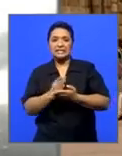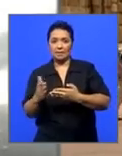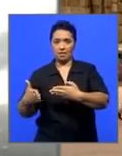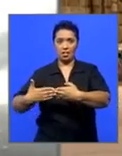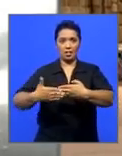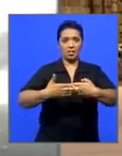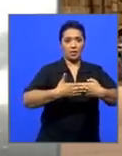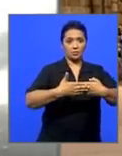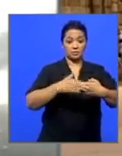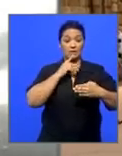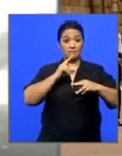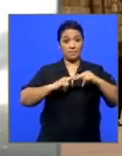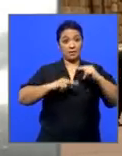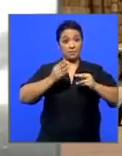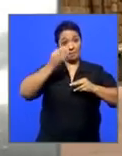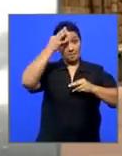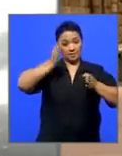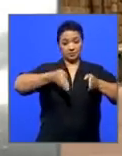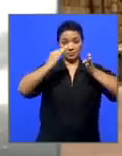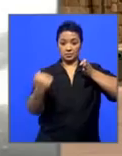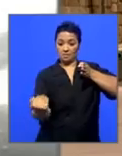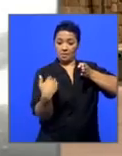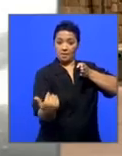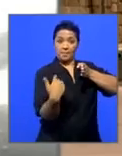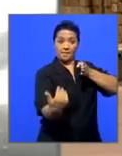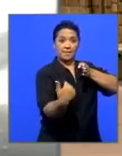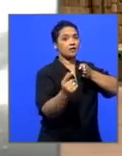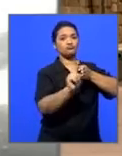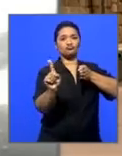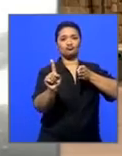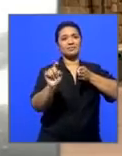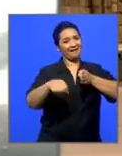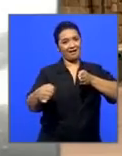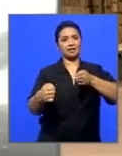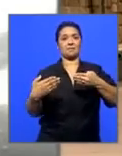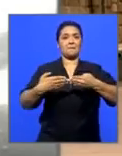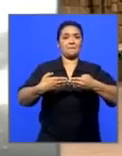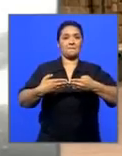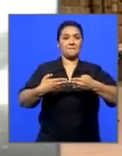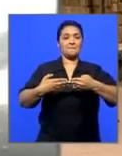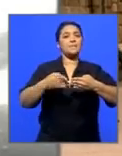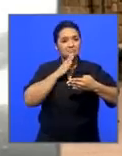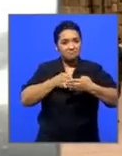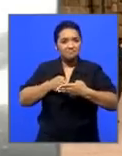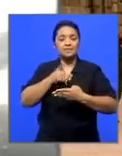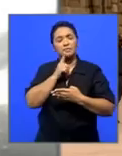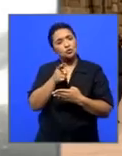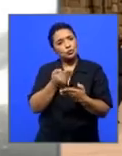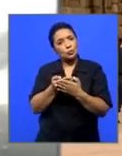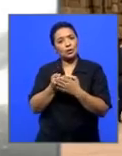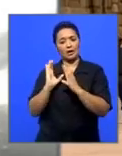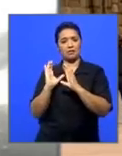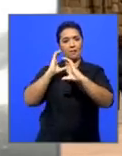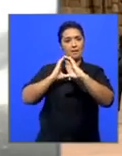quite a bit of a traffic jam on certain streets. But that doesn't or shouldn't stop you from coming through and having